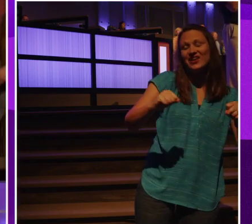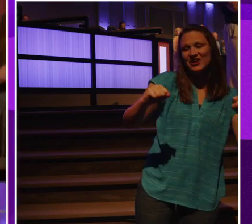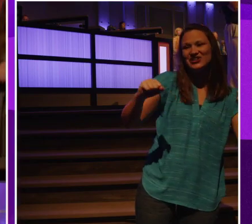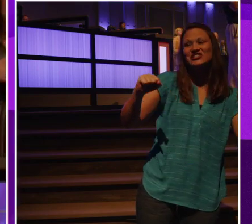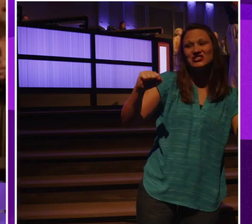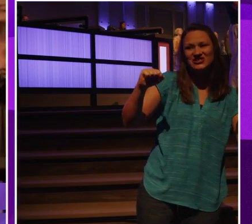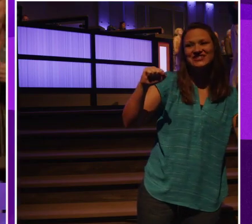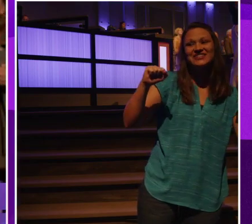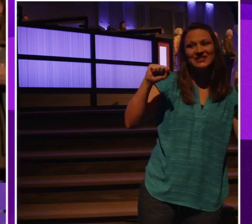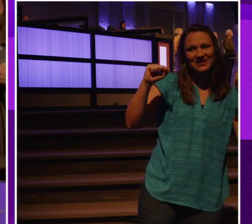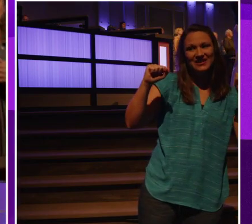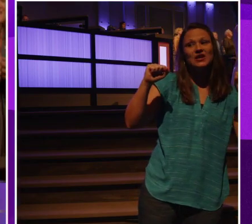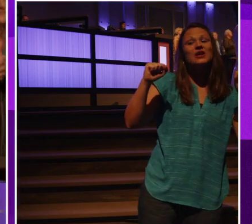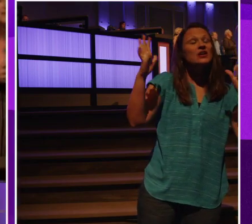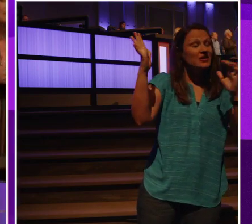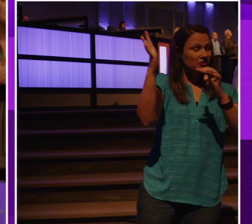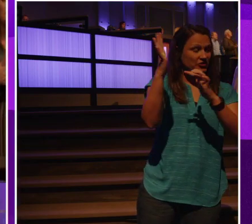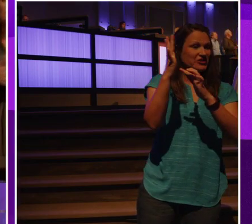salvation,